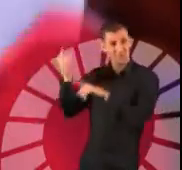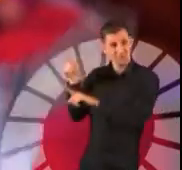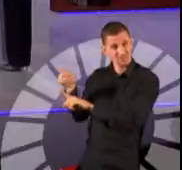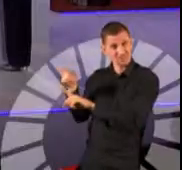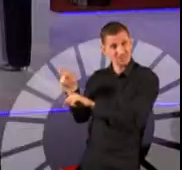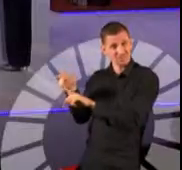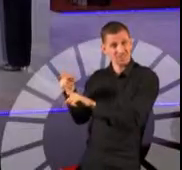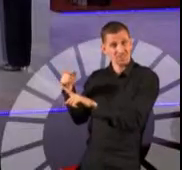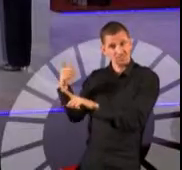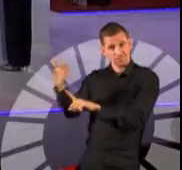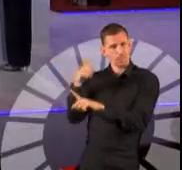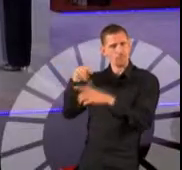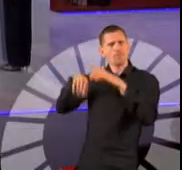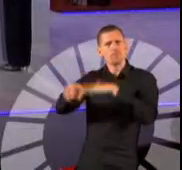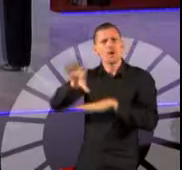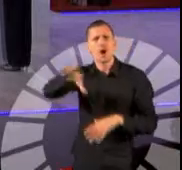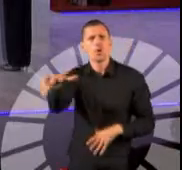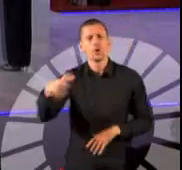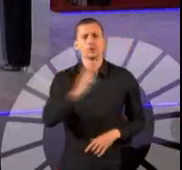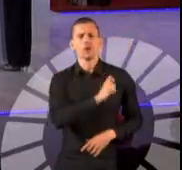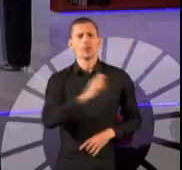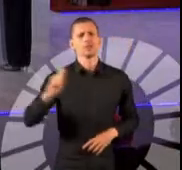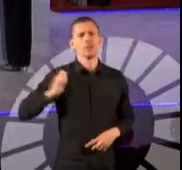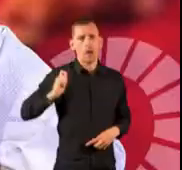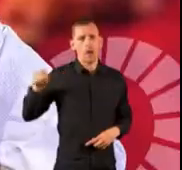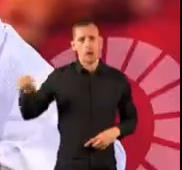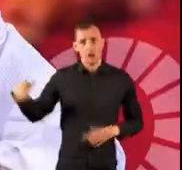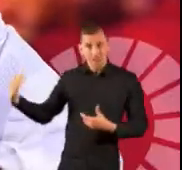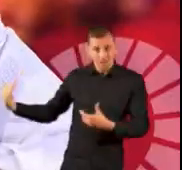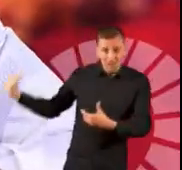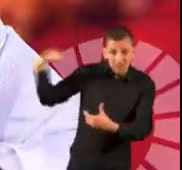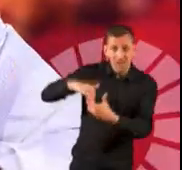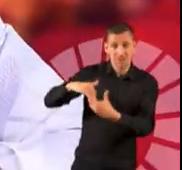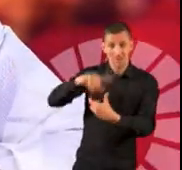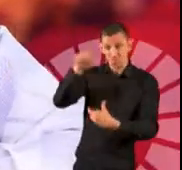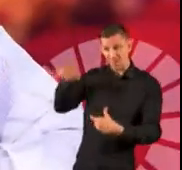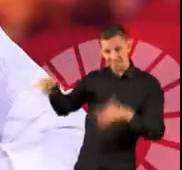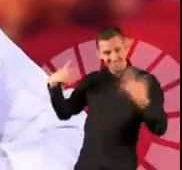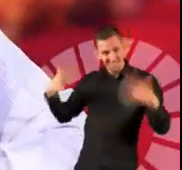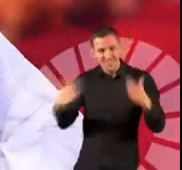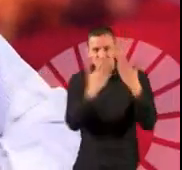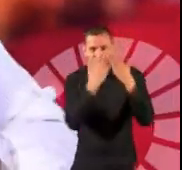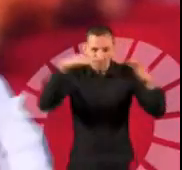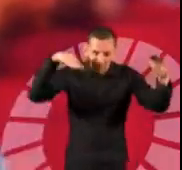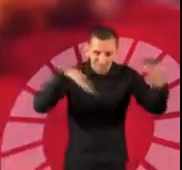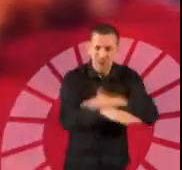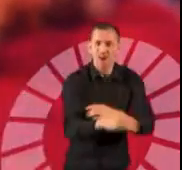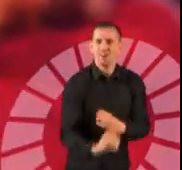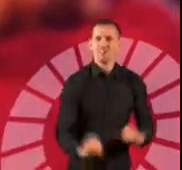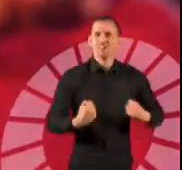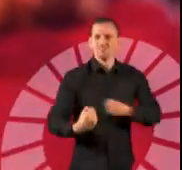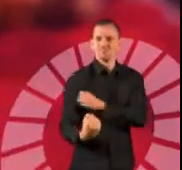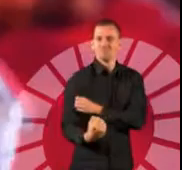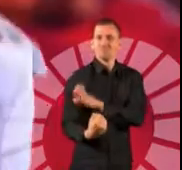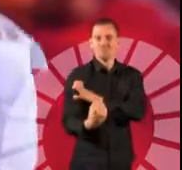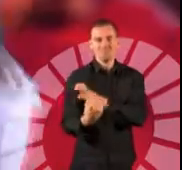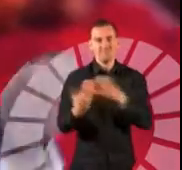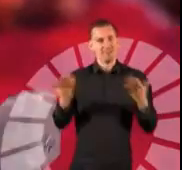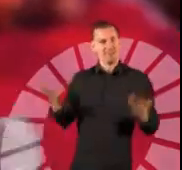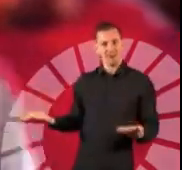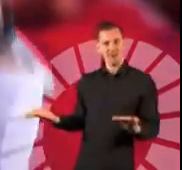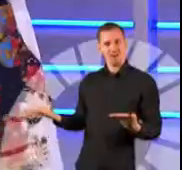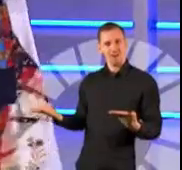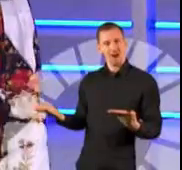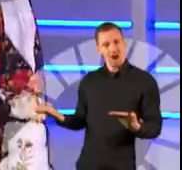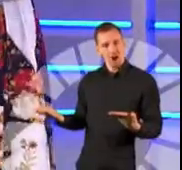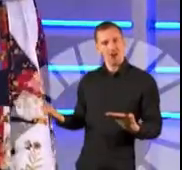am here. Let's get the job done together, and let's show the political will and put the money necessary to get